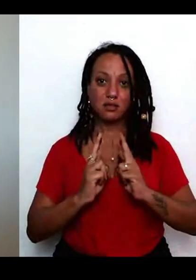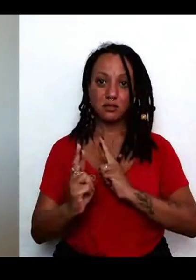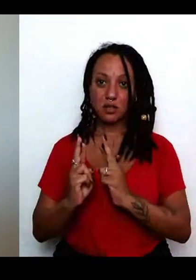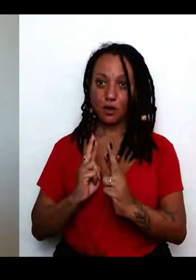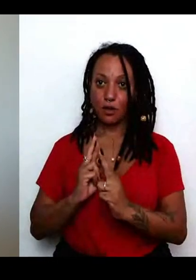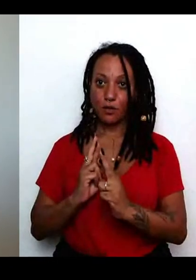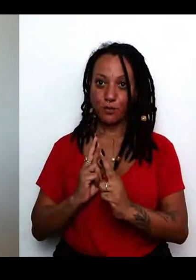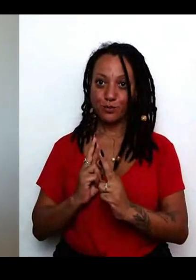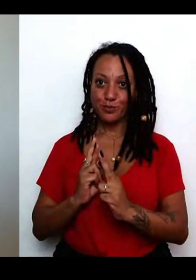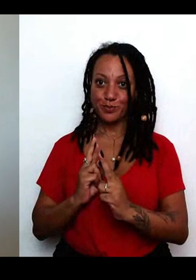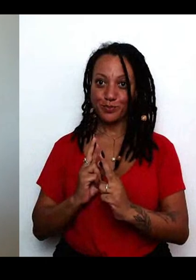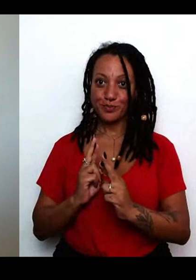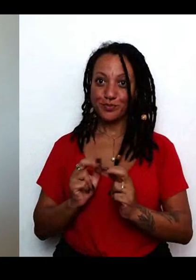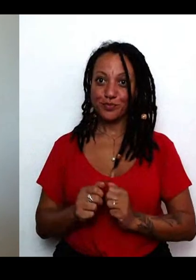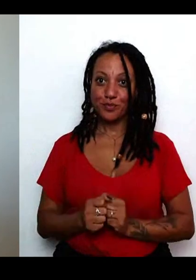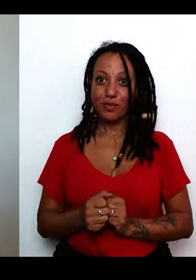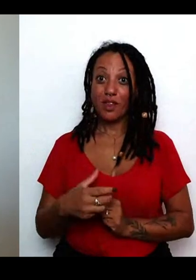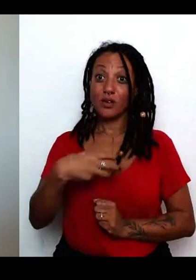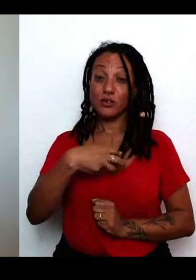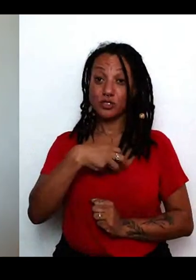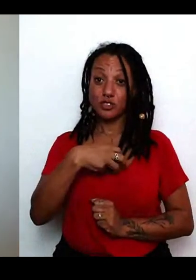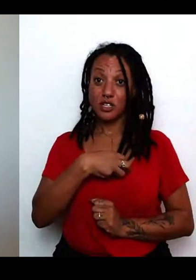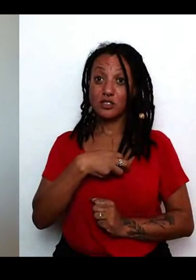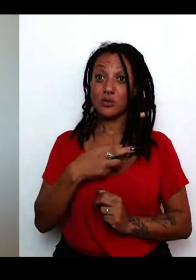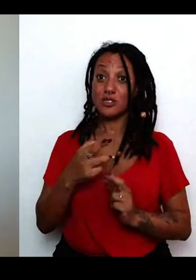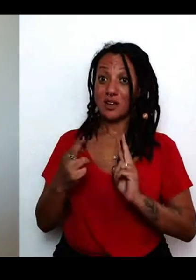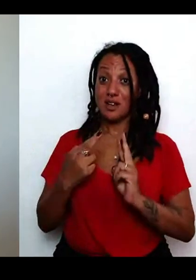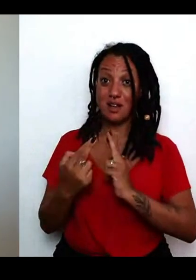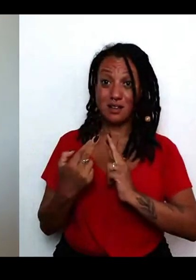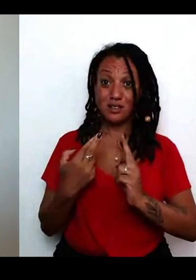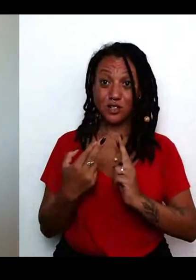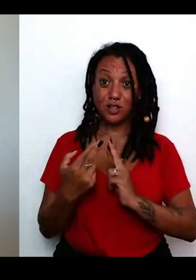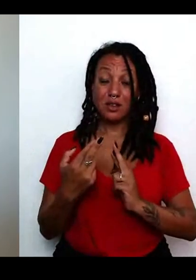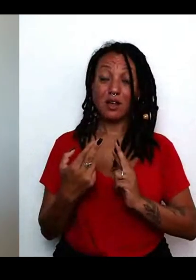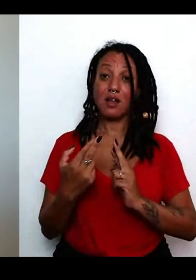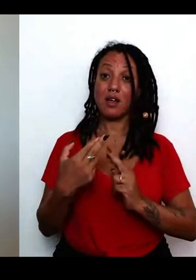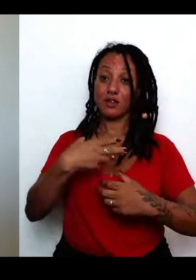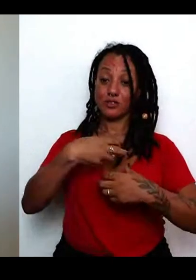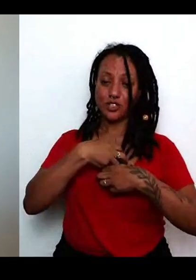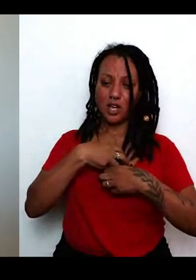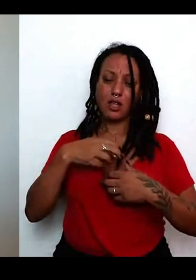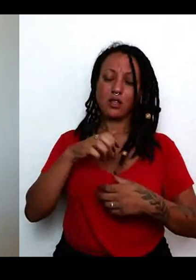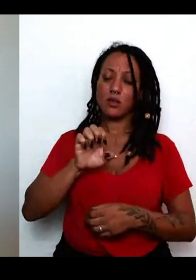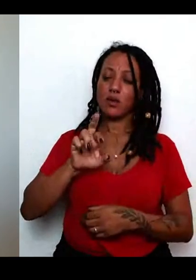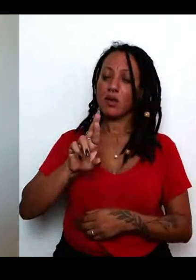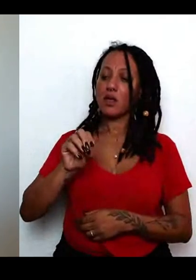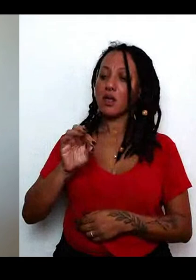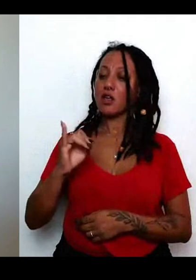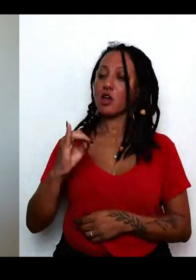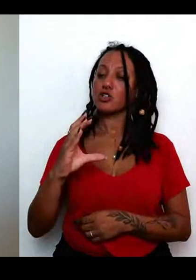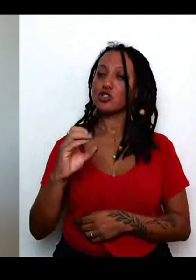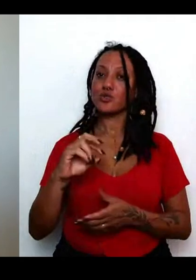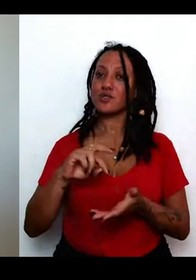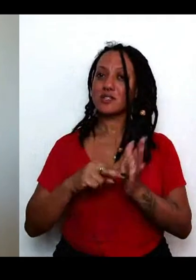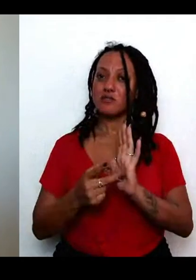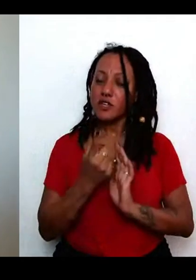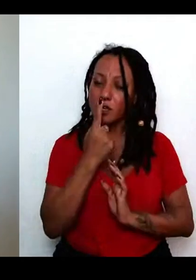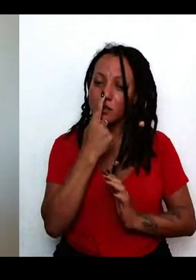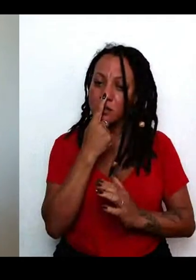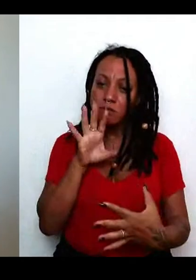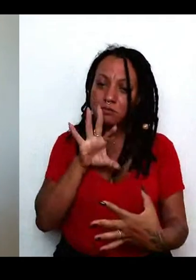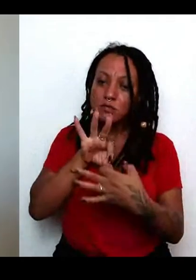in difference but it is also based in proximity and in understanding that even though we're not the same we're closely connected and